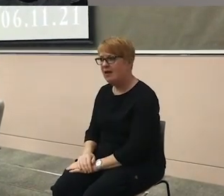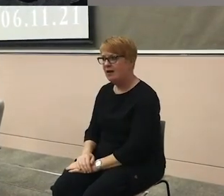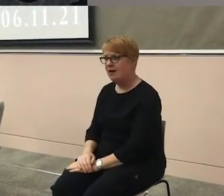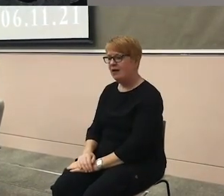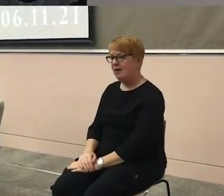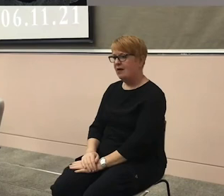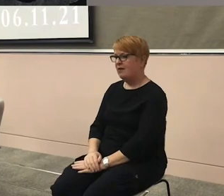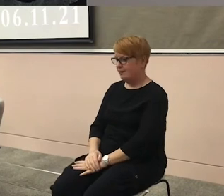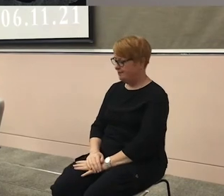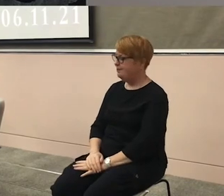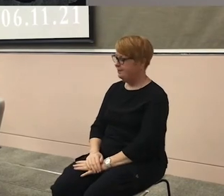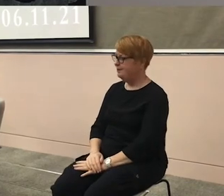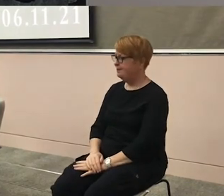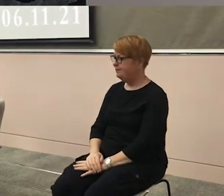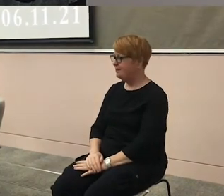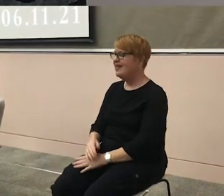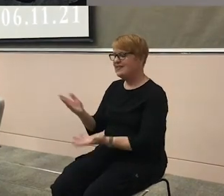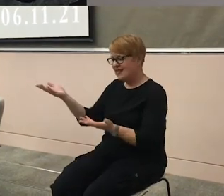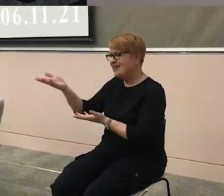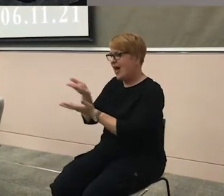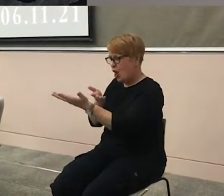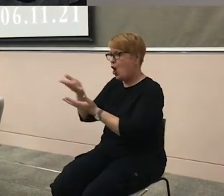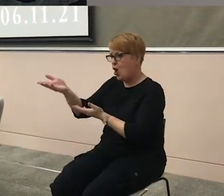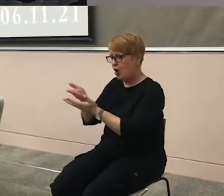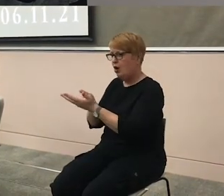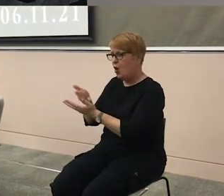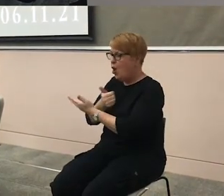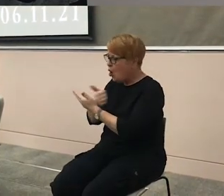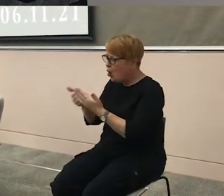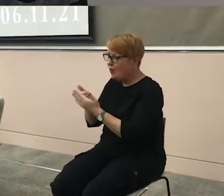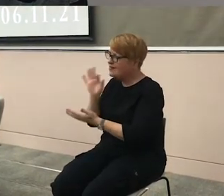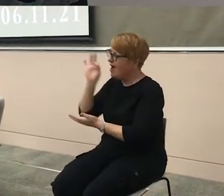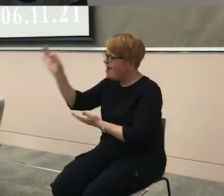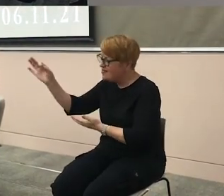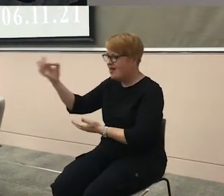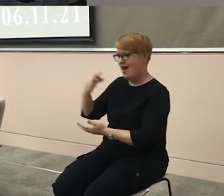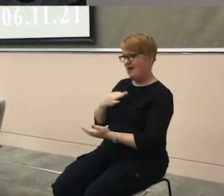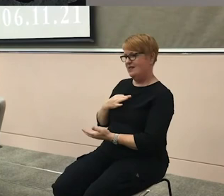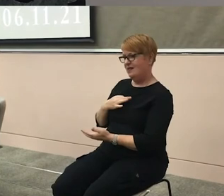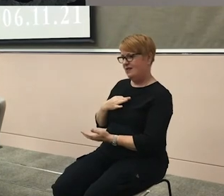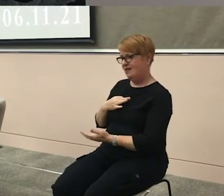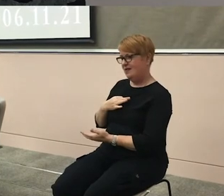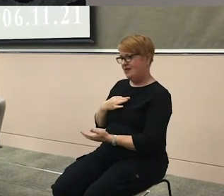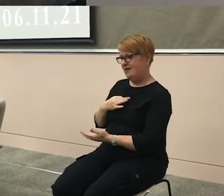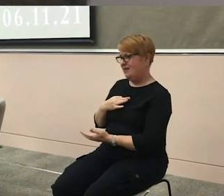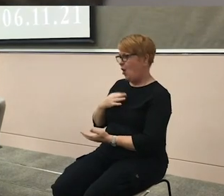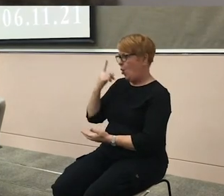I think it's a dialogue, and there's always asks, and one of those asks was, we need to pay people.